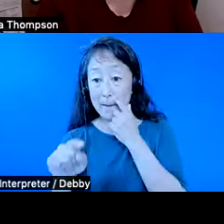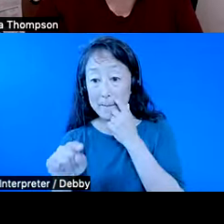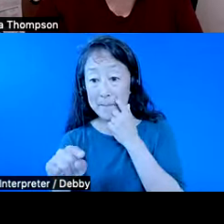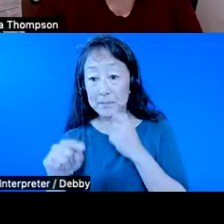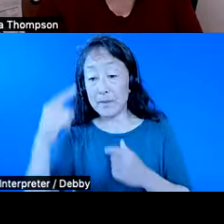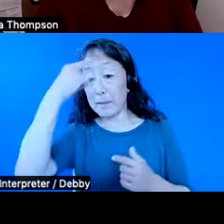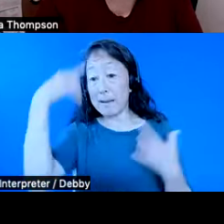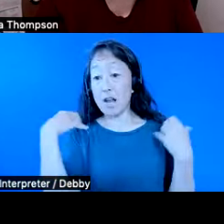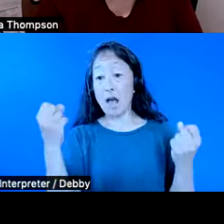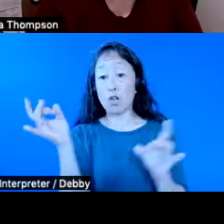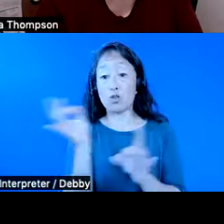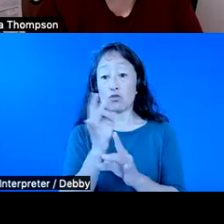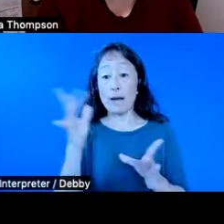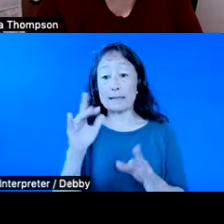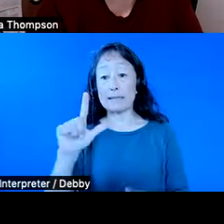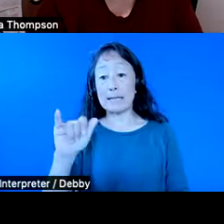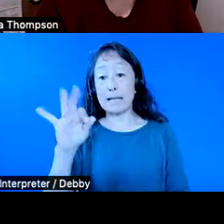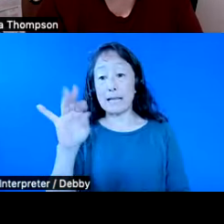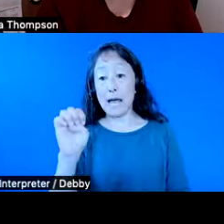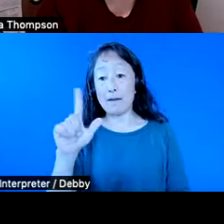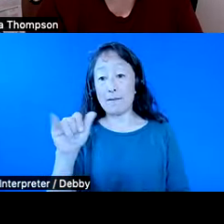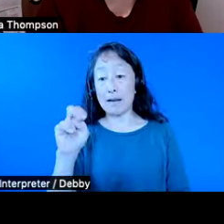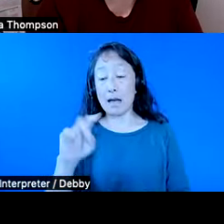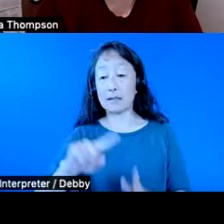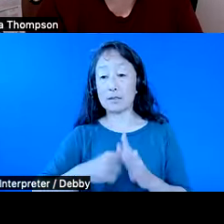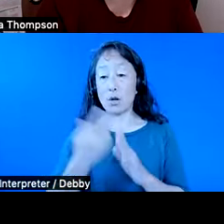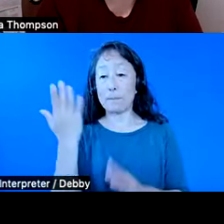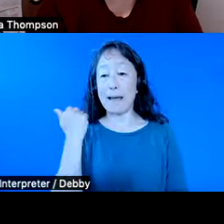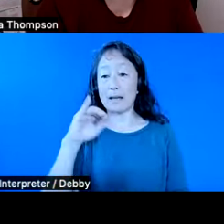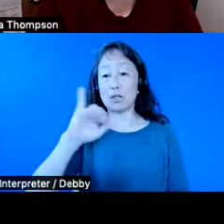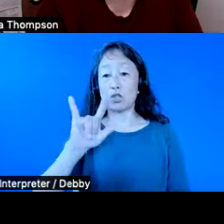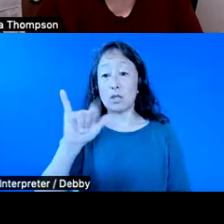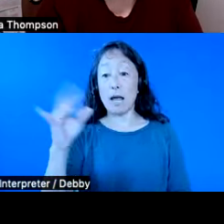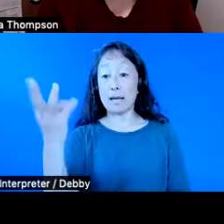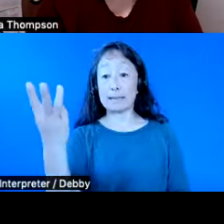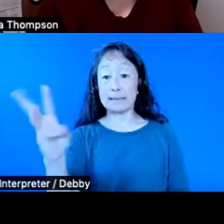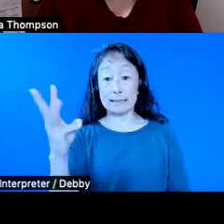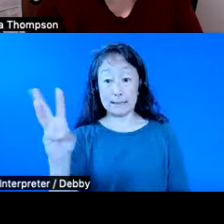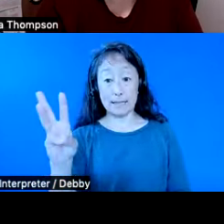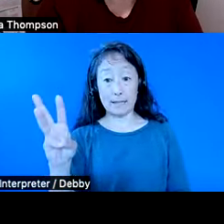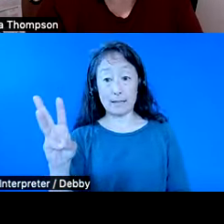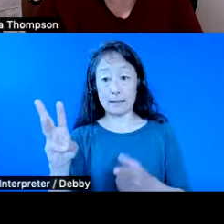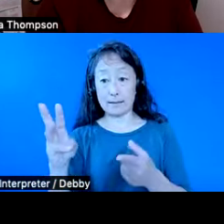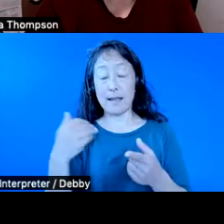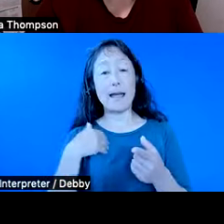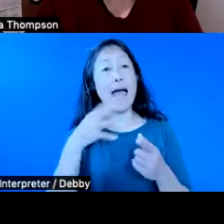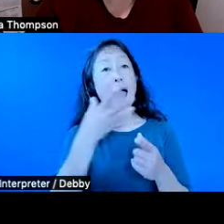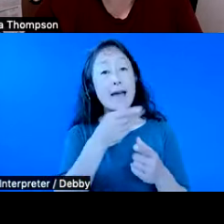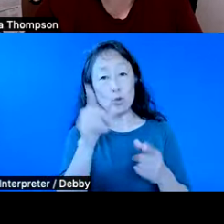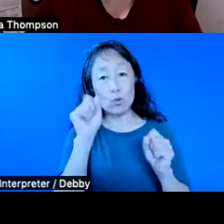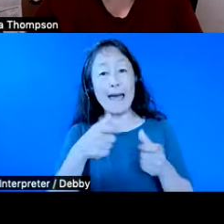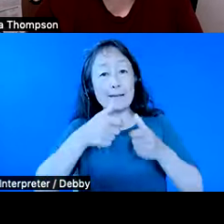mental health crisis lifeline started back in July on the 16th. And there's even texting options.